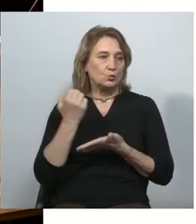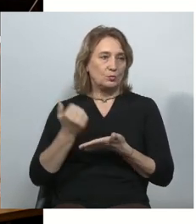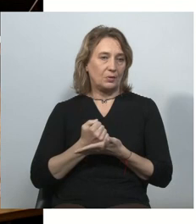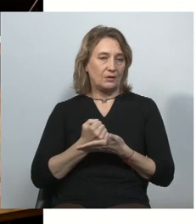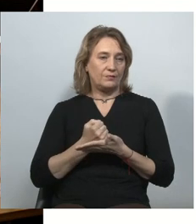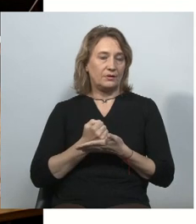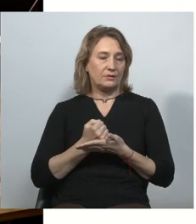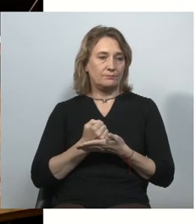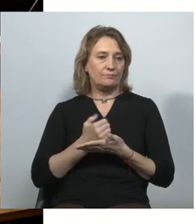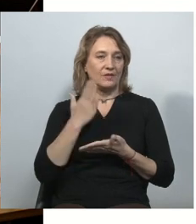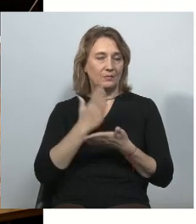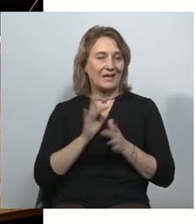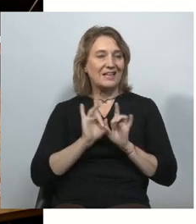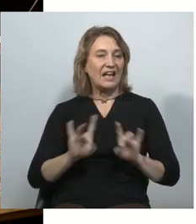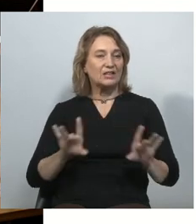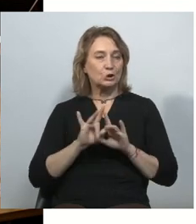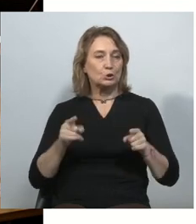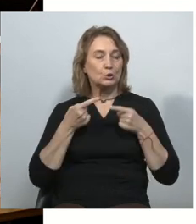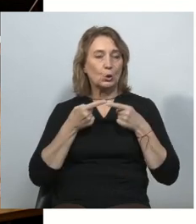individually and as part of the group.